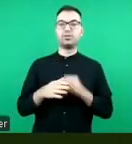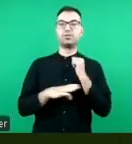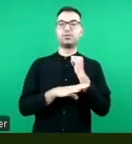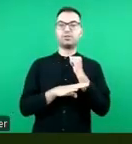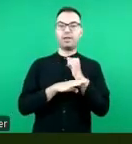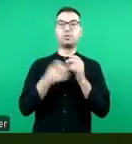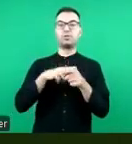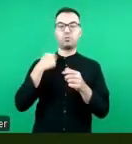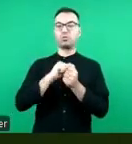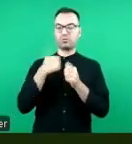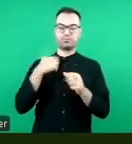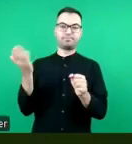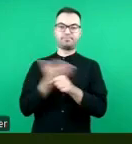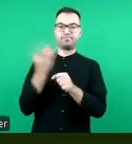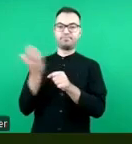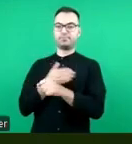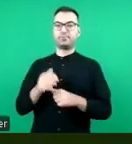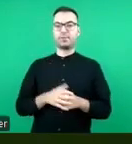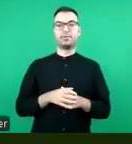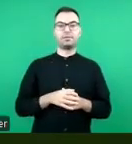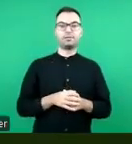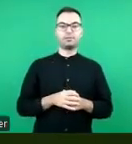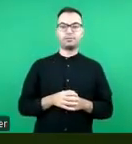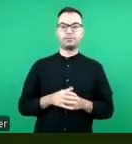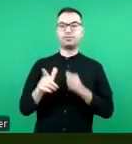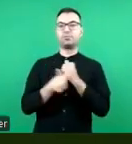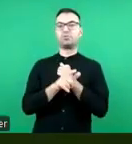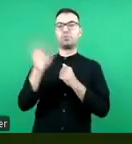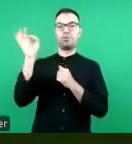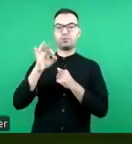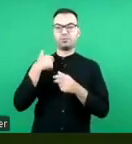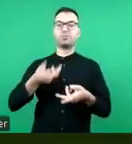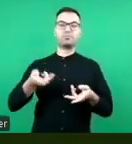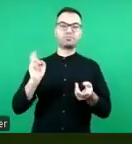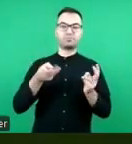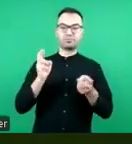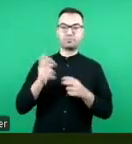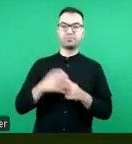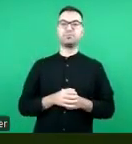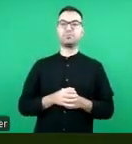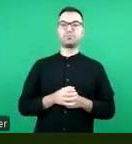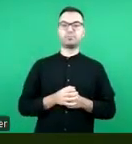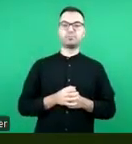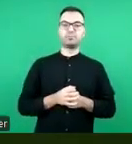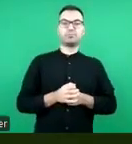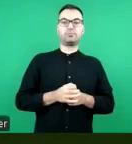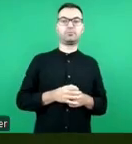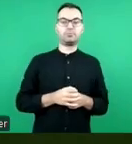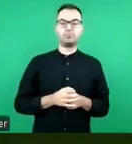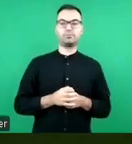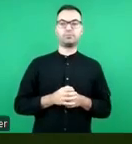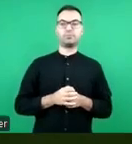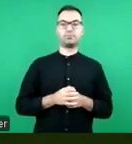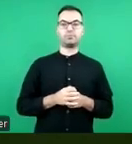removed. Or here, let's say 70% removed from protected area. And so it's a